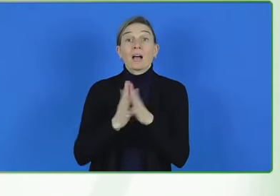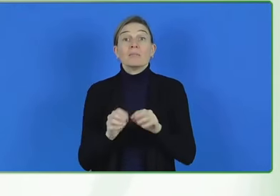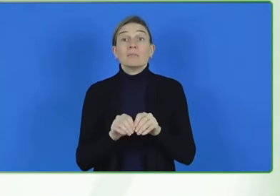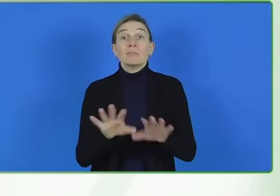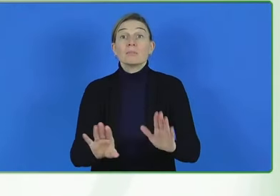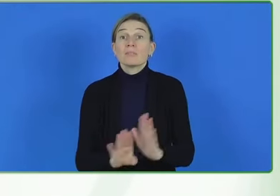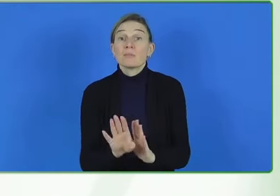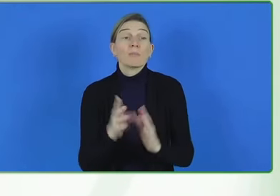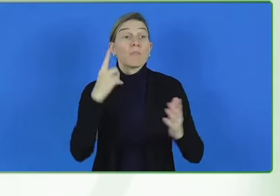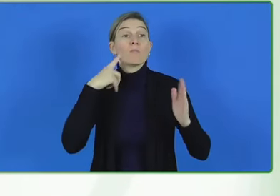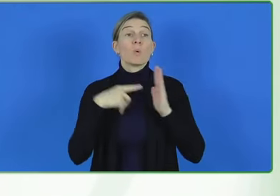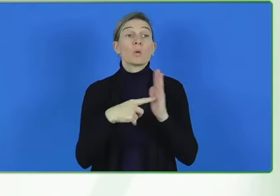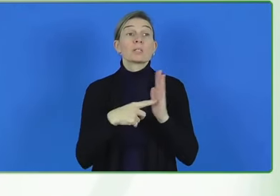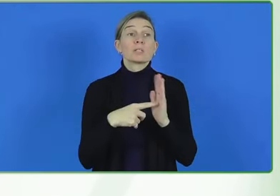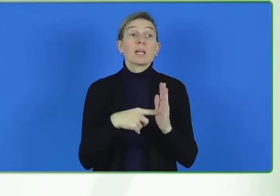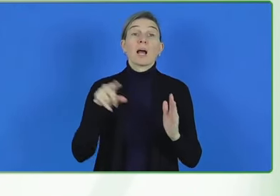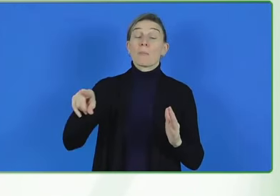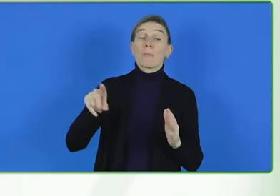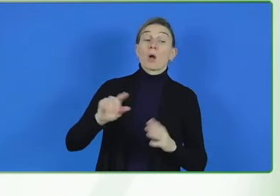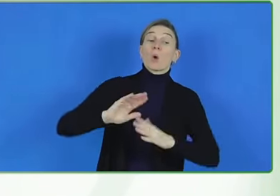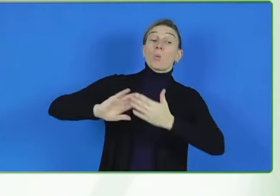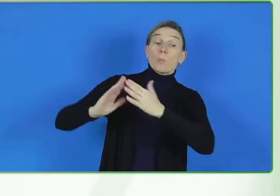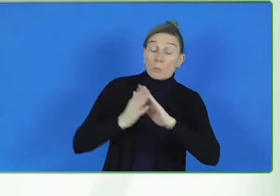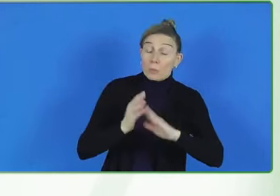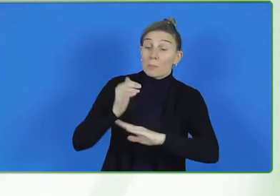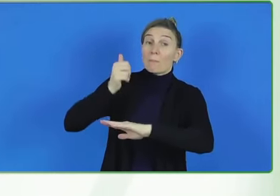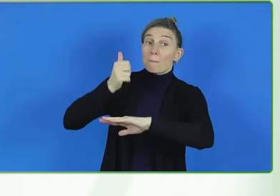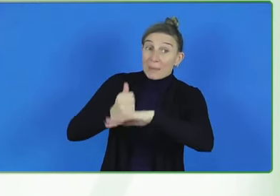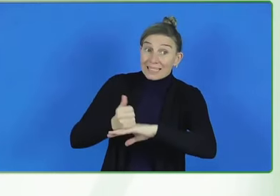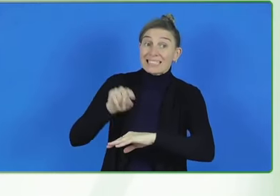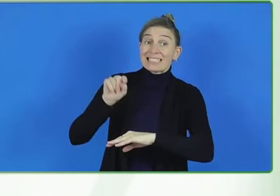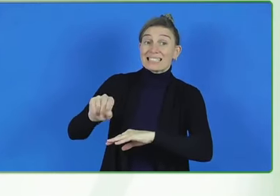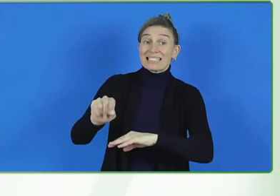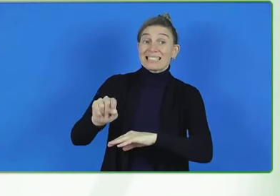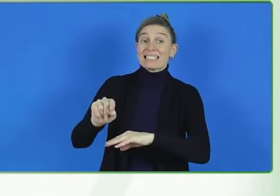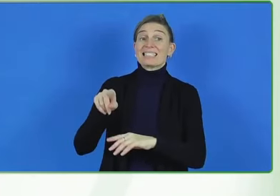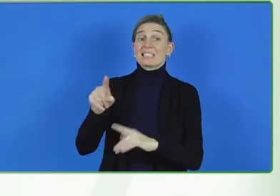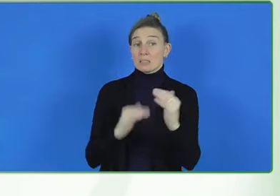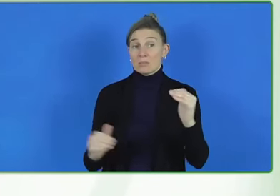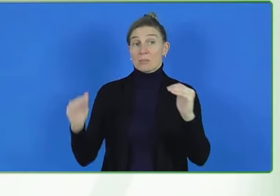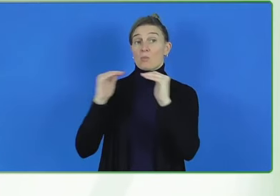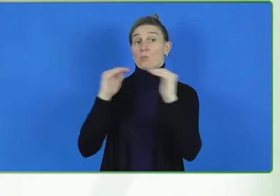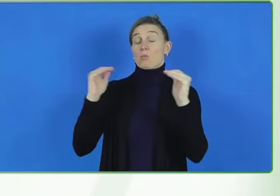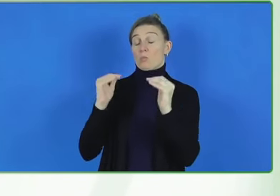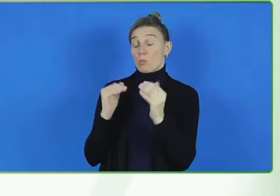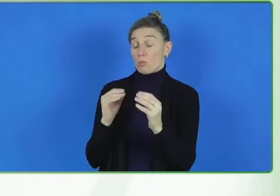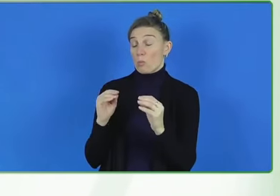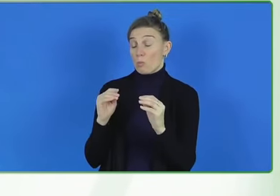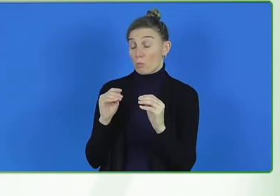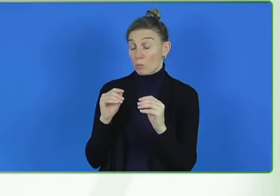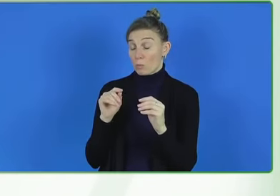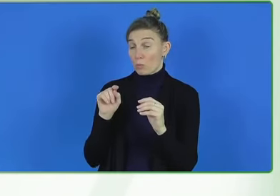community-based inclusive development programs that aim to integrate persons with disabilities into their communities.